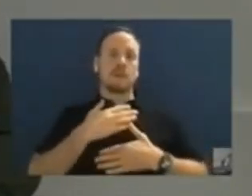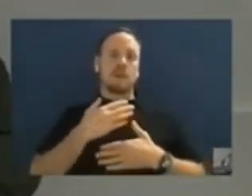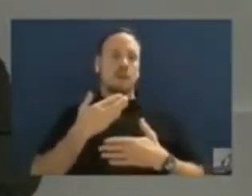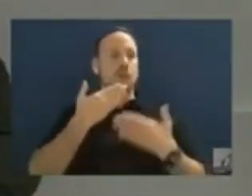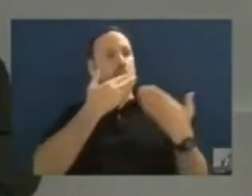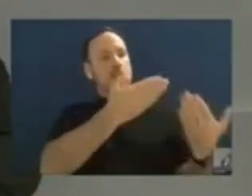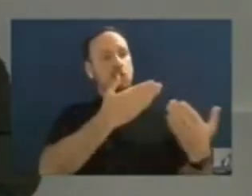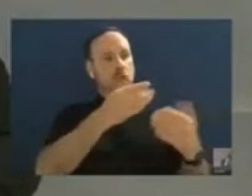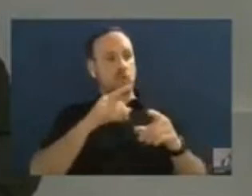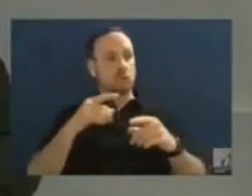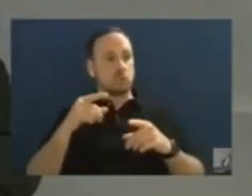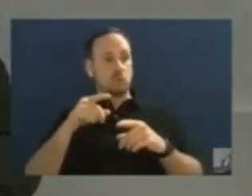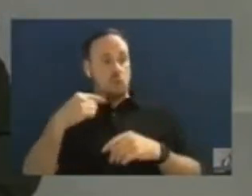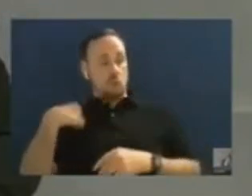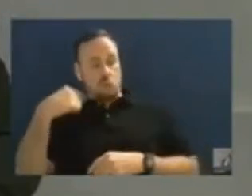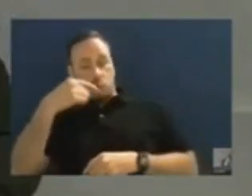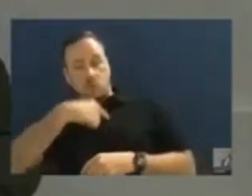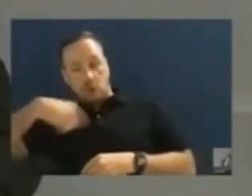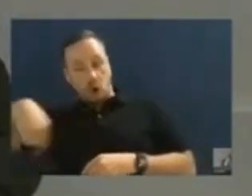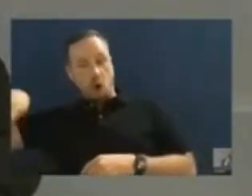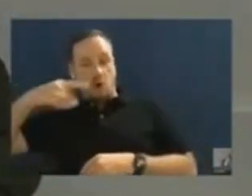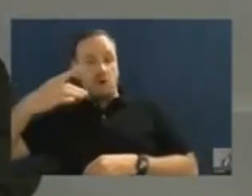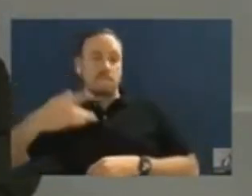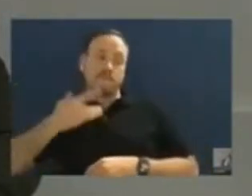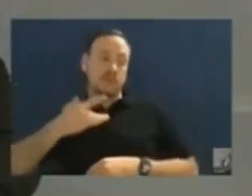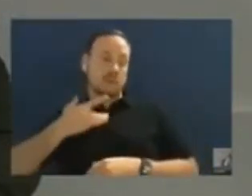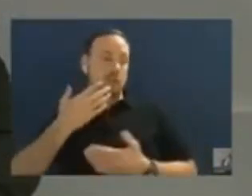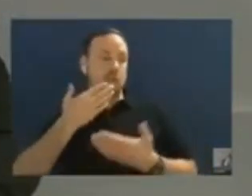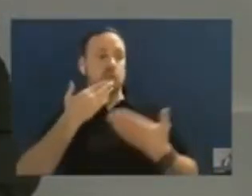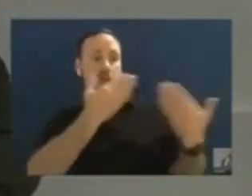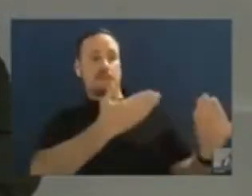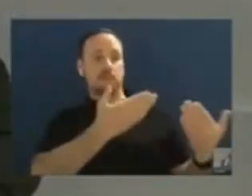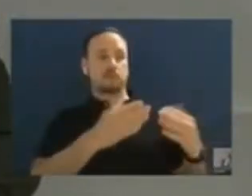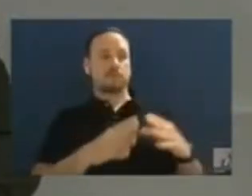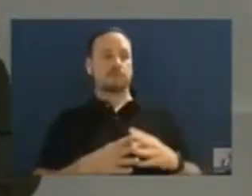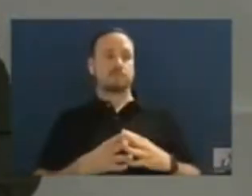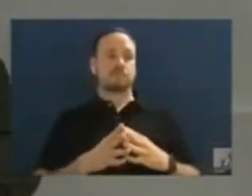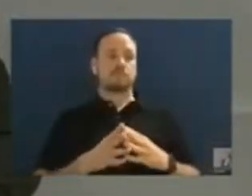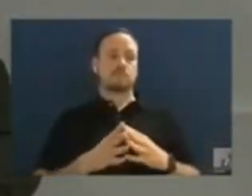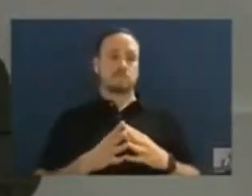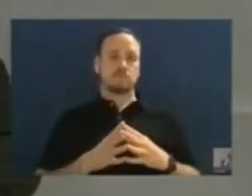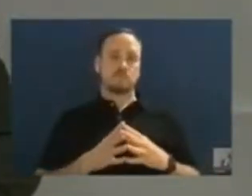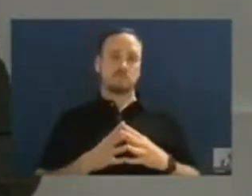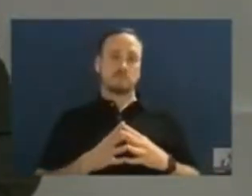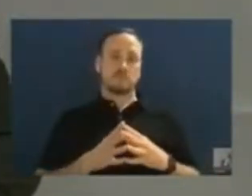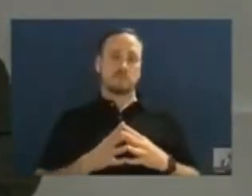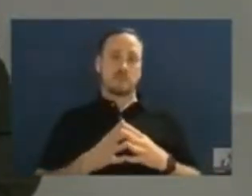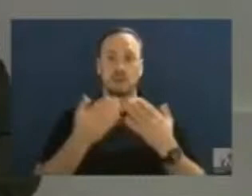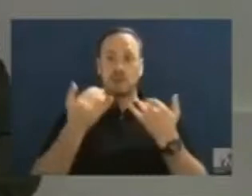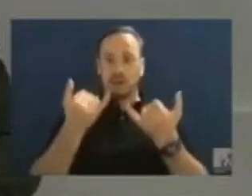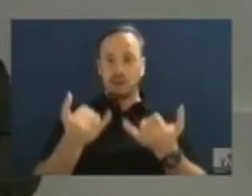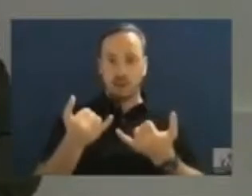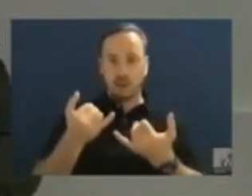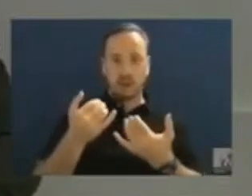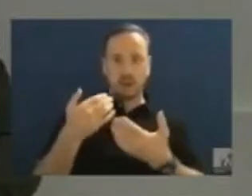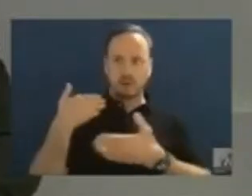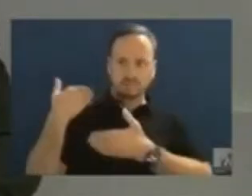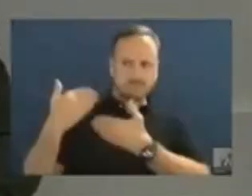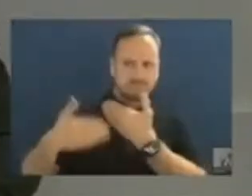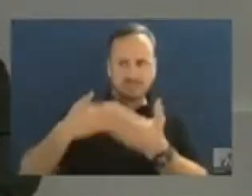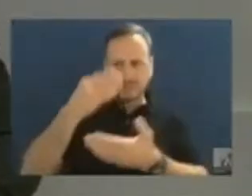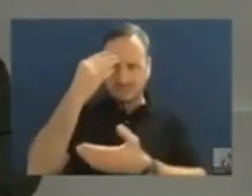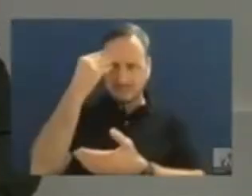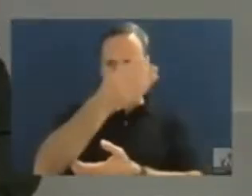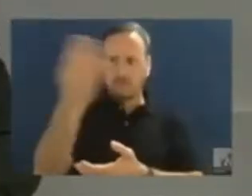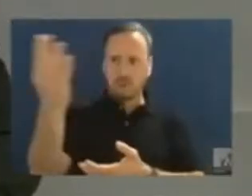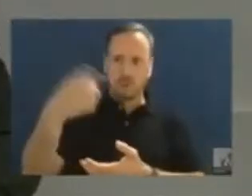same way. We've come a long way, and being able to share with the public the amount of volume of work that we've been doing. So I thank you so